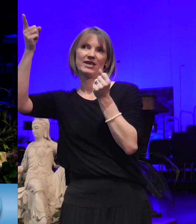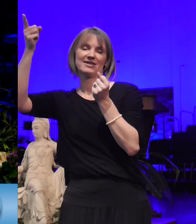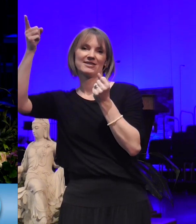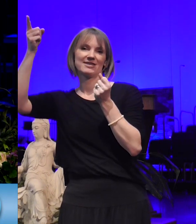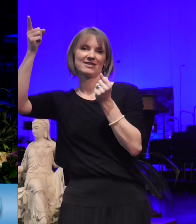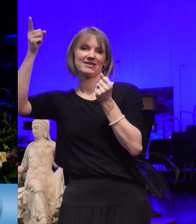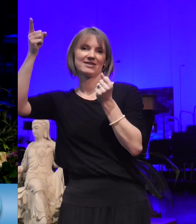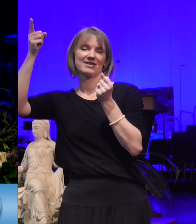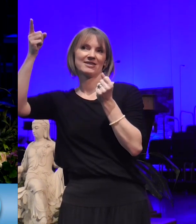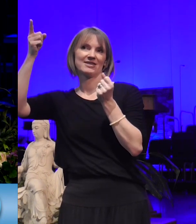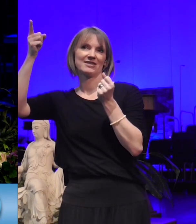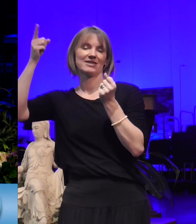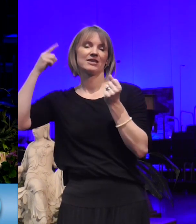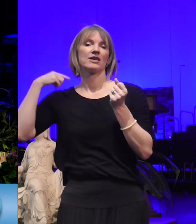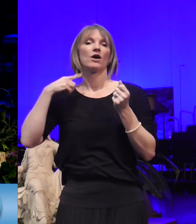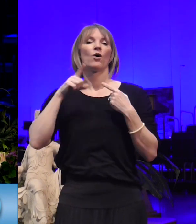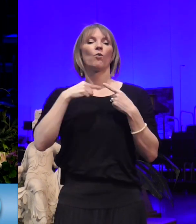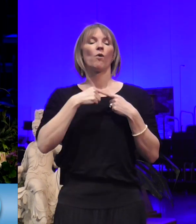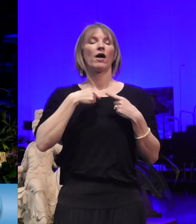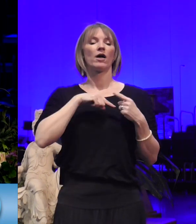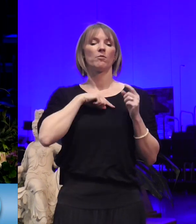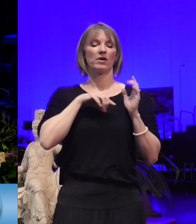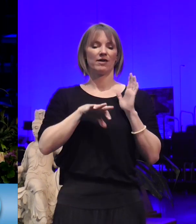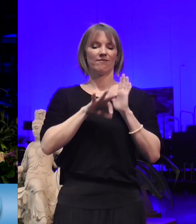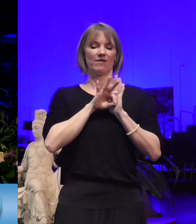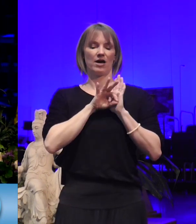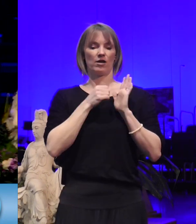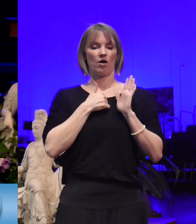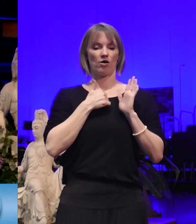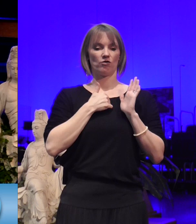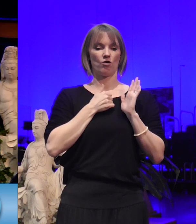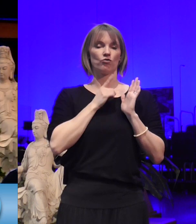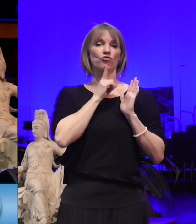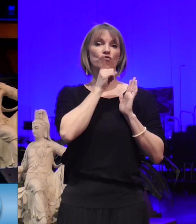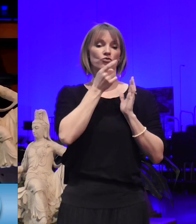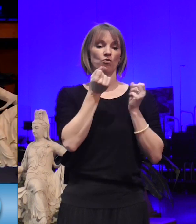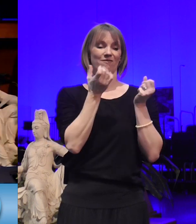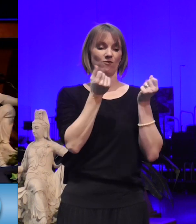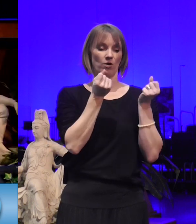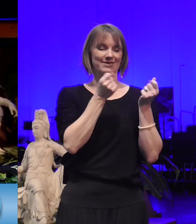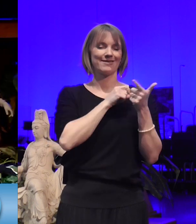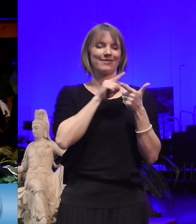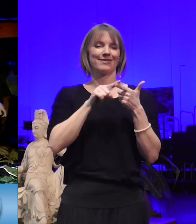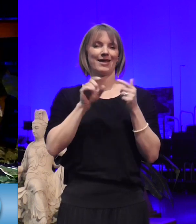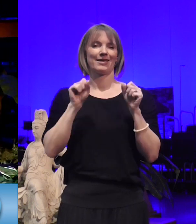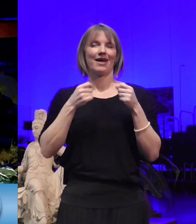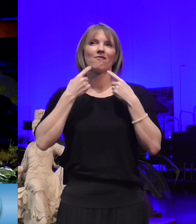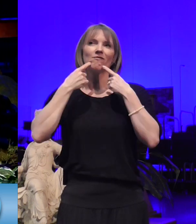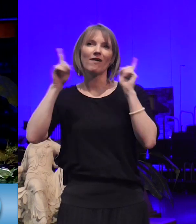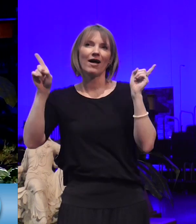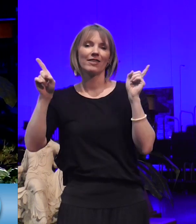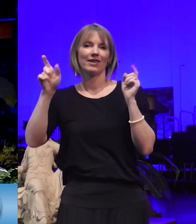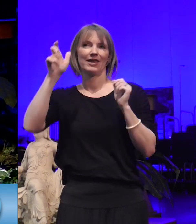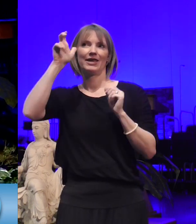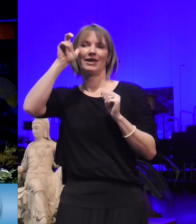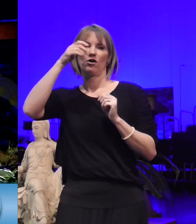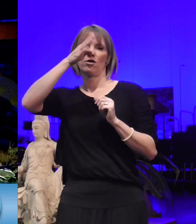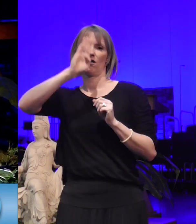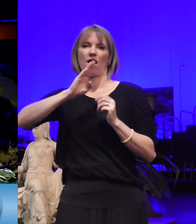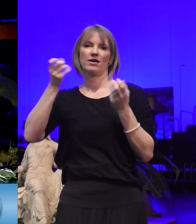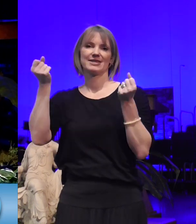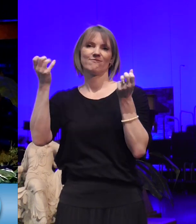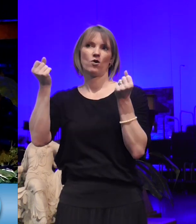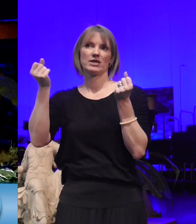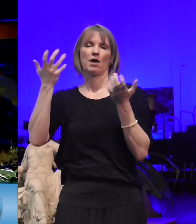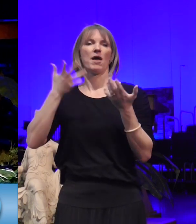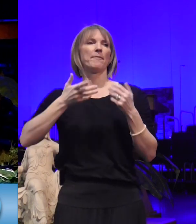It's when we discover our own true voice that we can finally hear the voice of God. No, it may